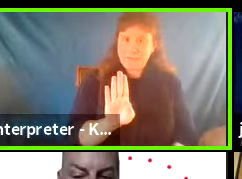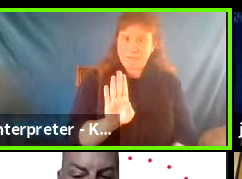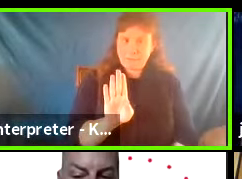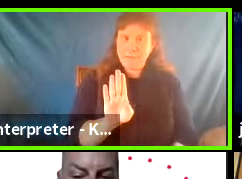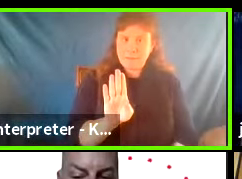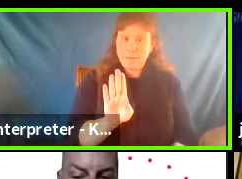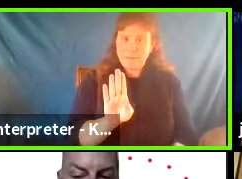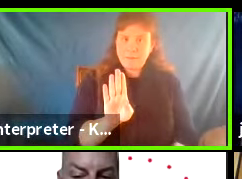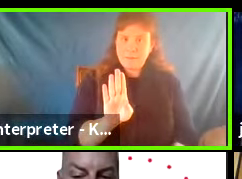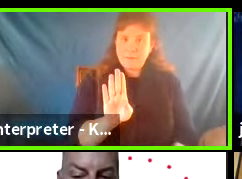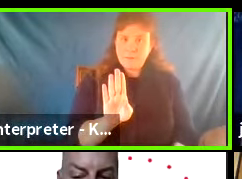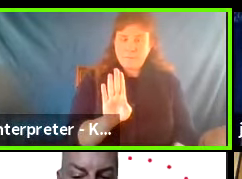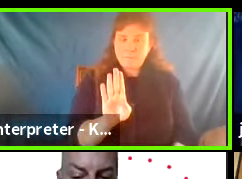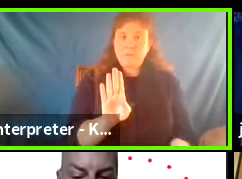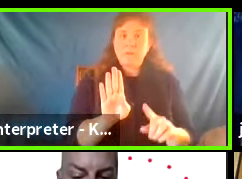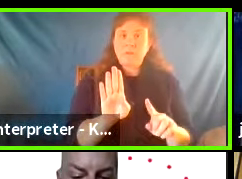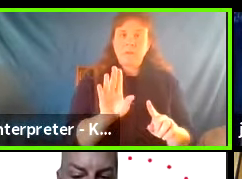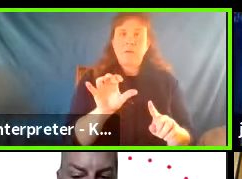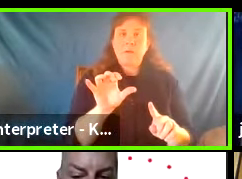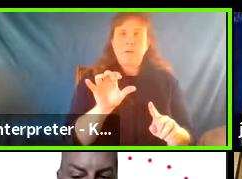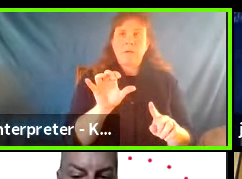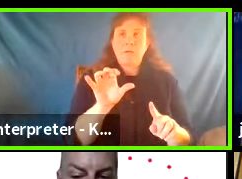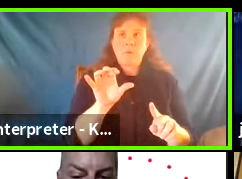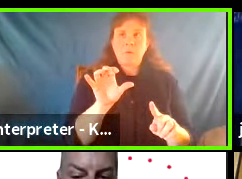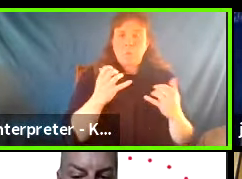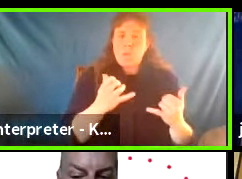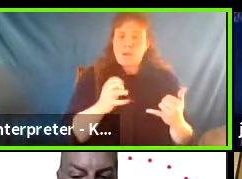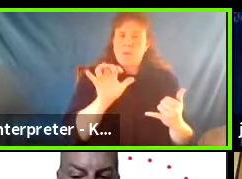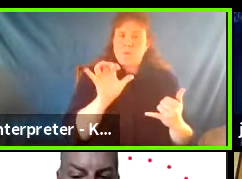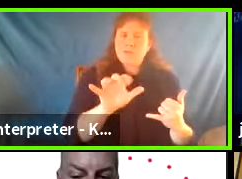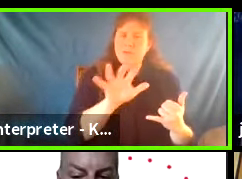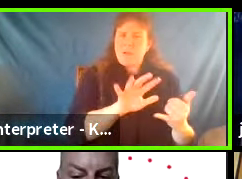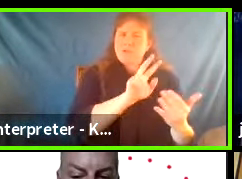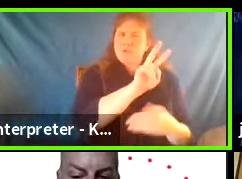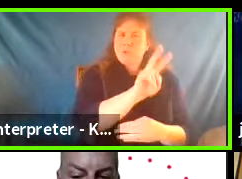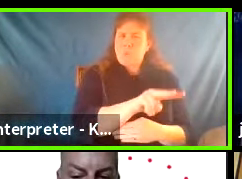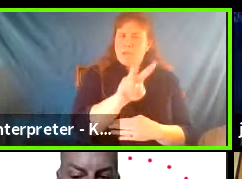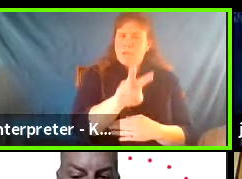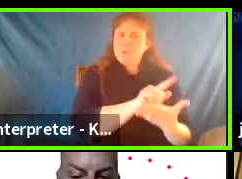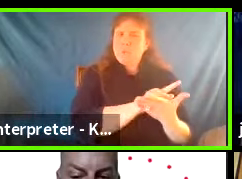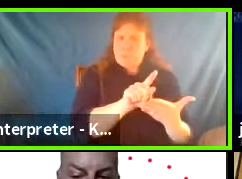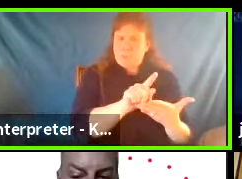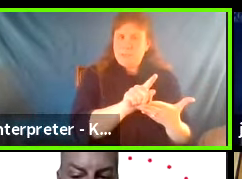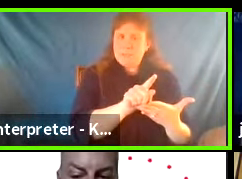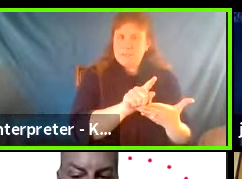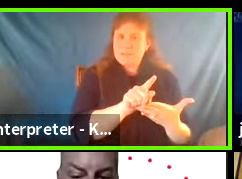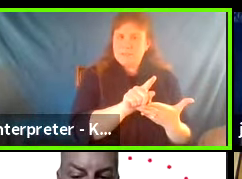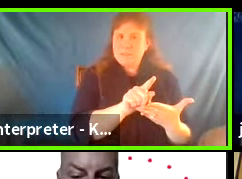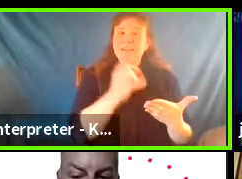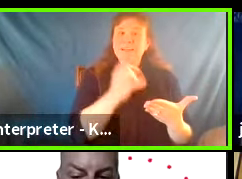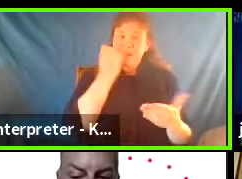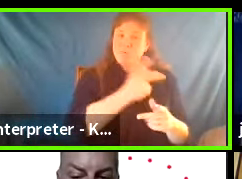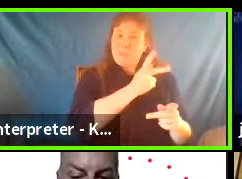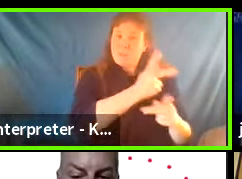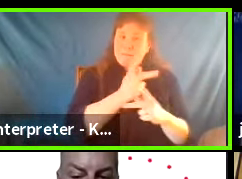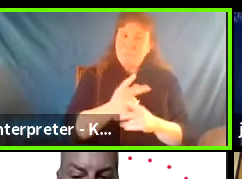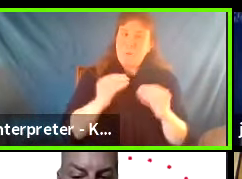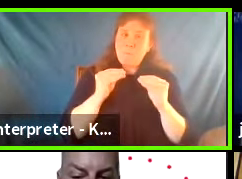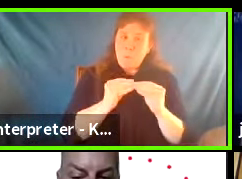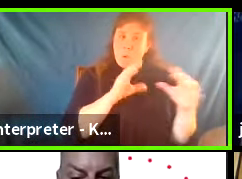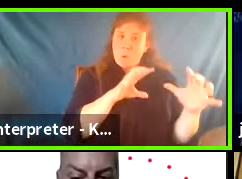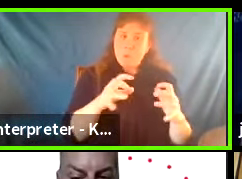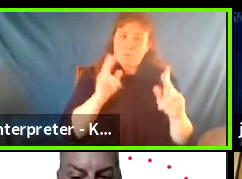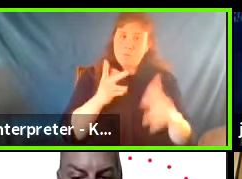that 22 weeks to, a much different number, right? And so